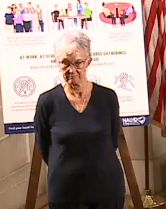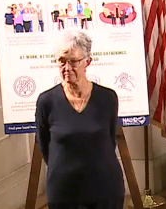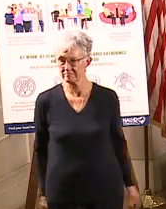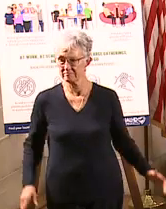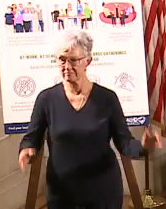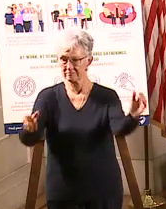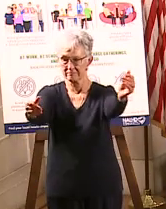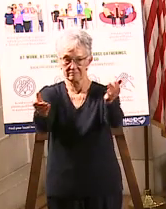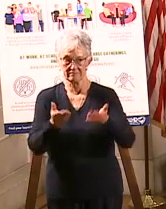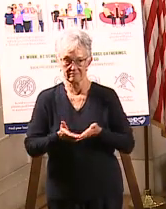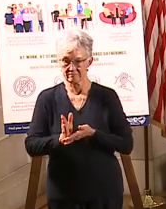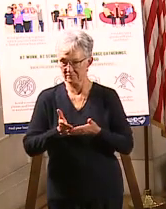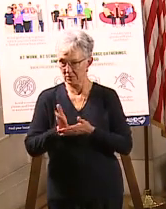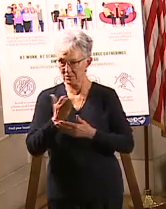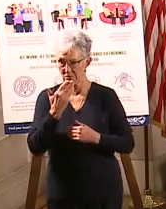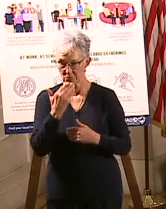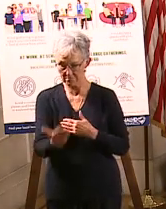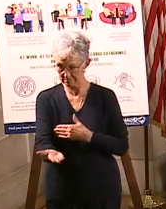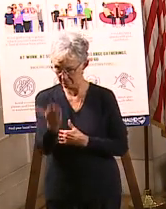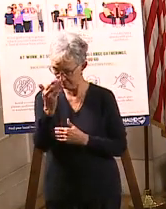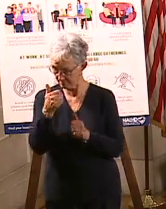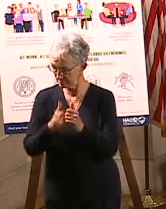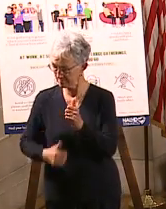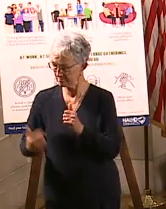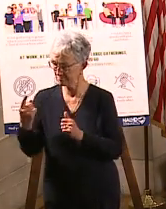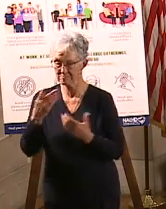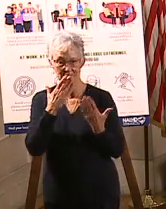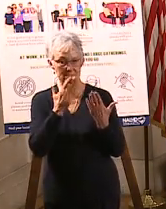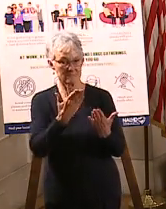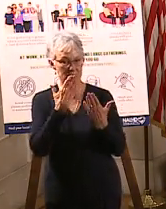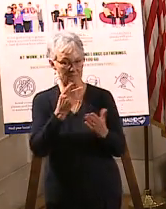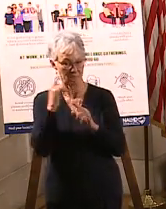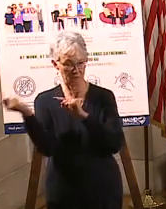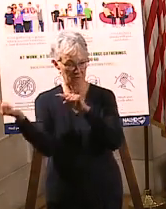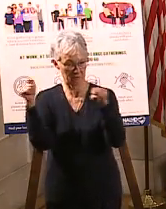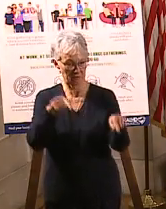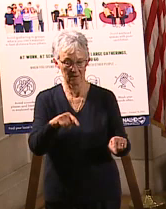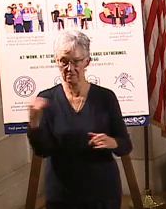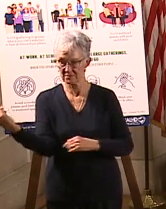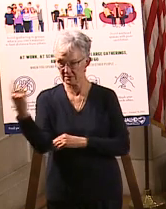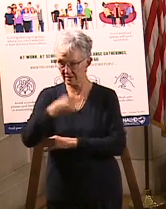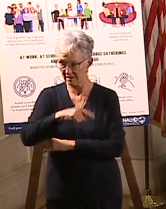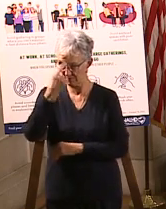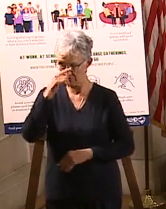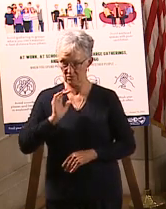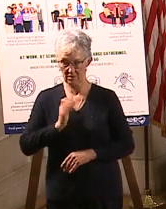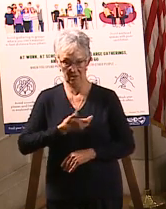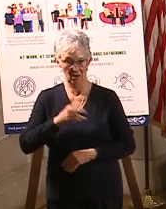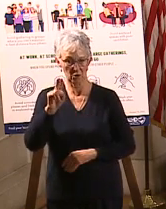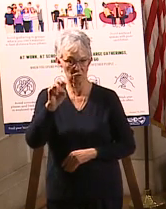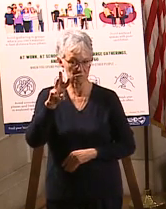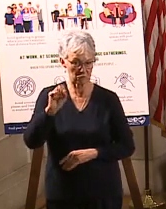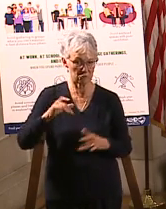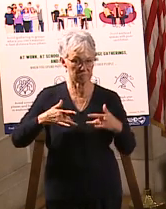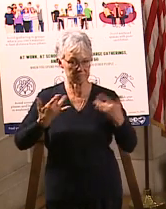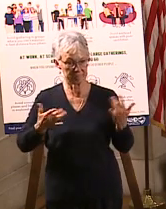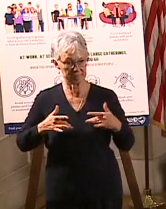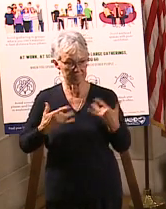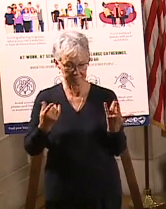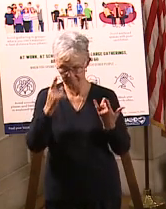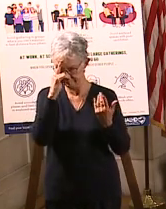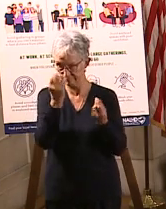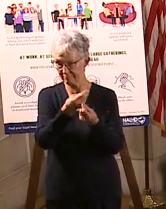All right. Good morning, everybody. Thank you very much for joining our press briefing here today with regard to the state's response